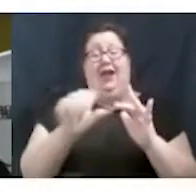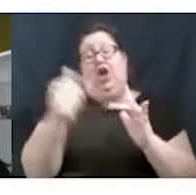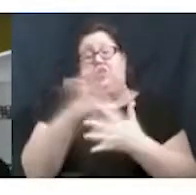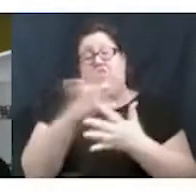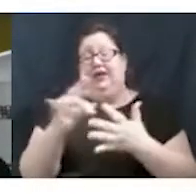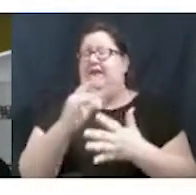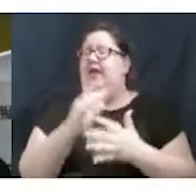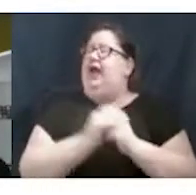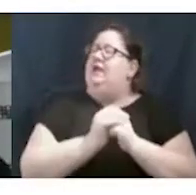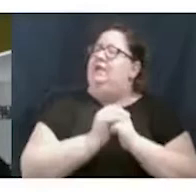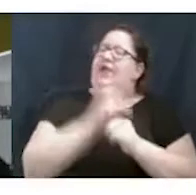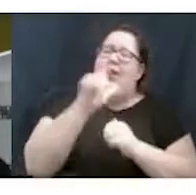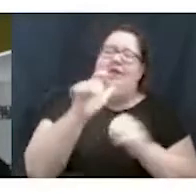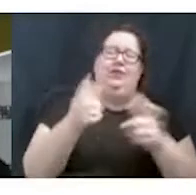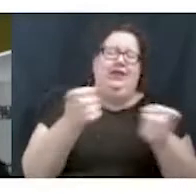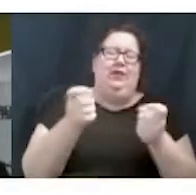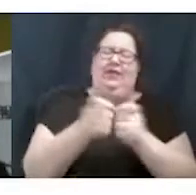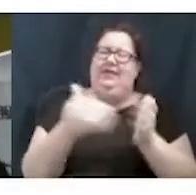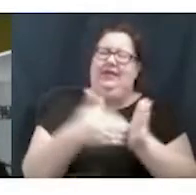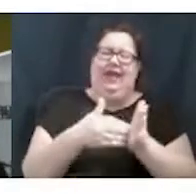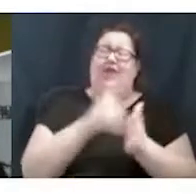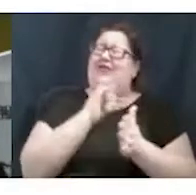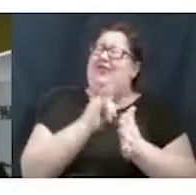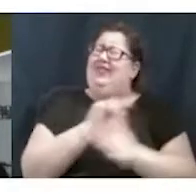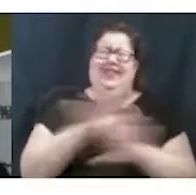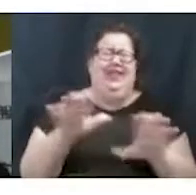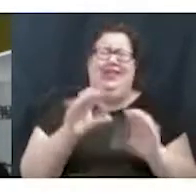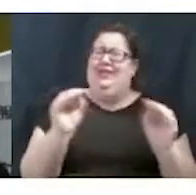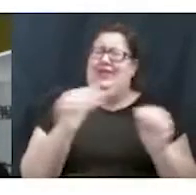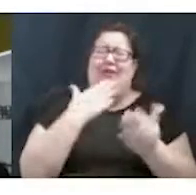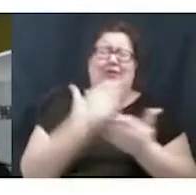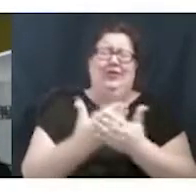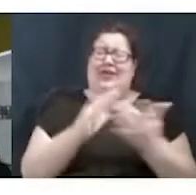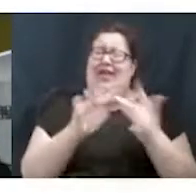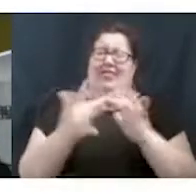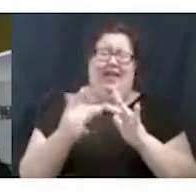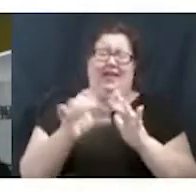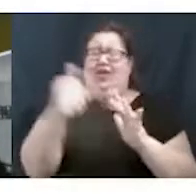again. There really is no good online alternative to Premiere Pro.